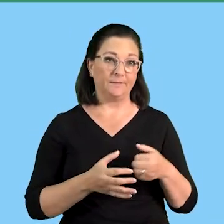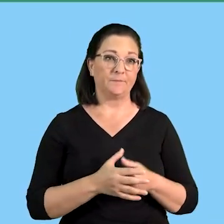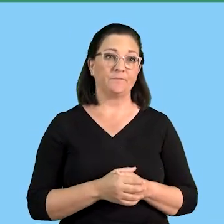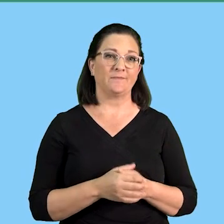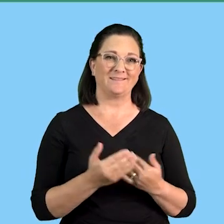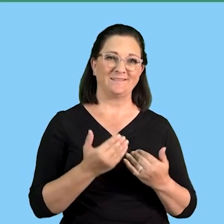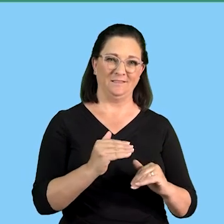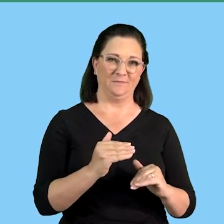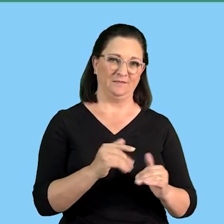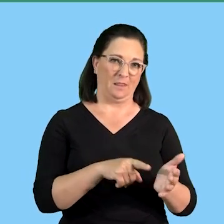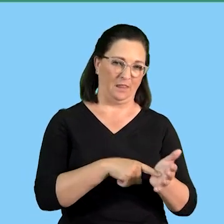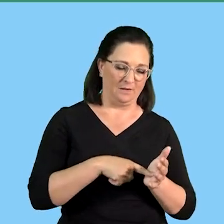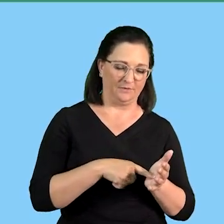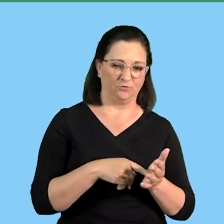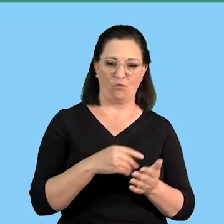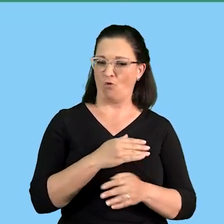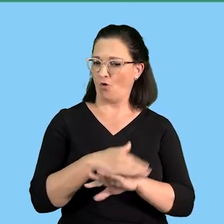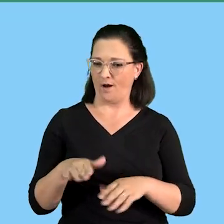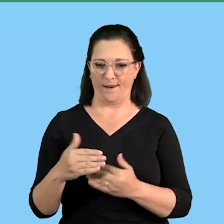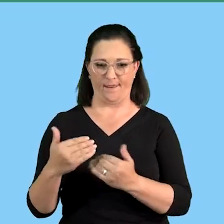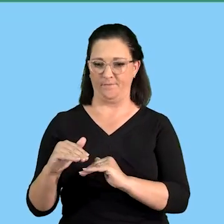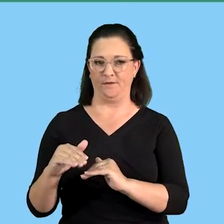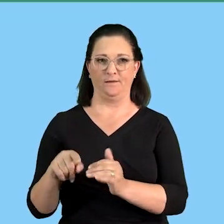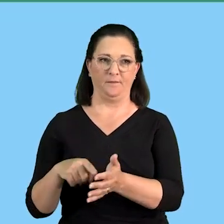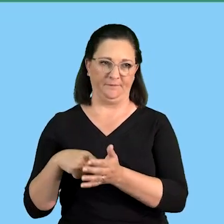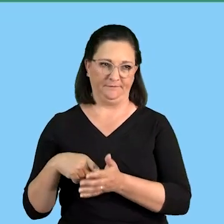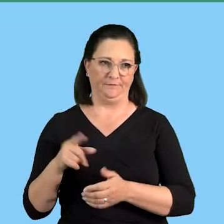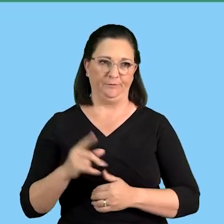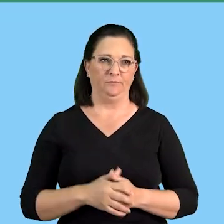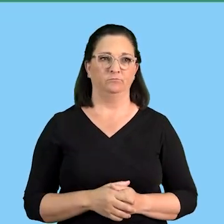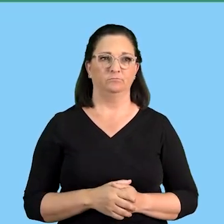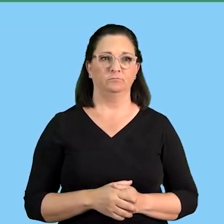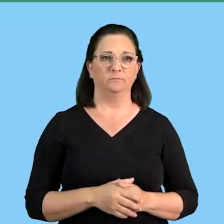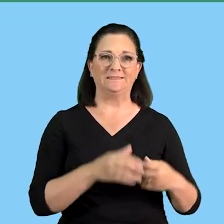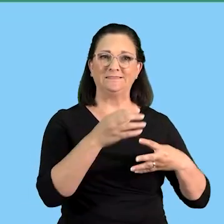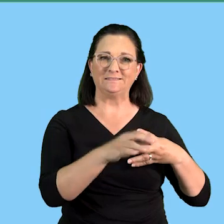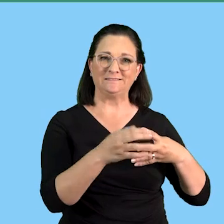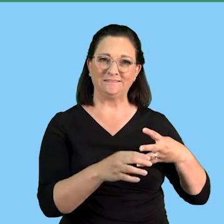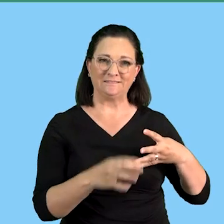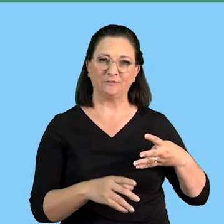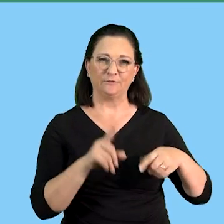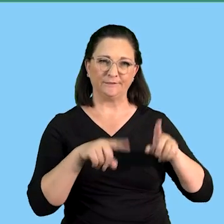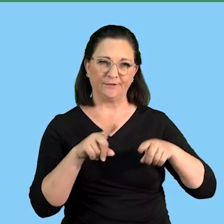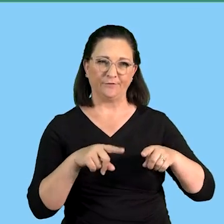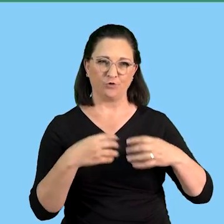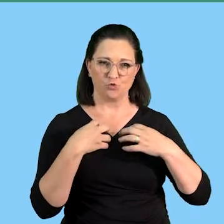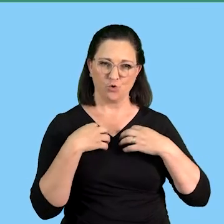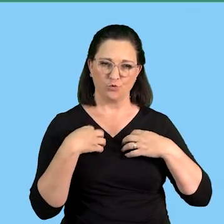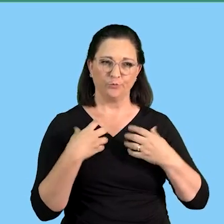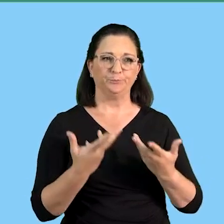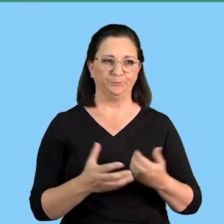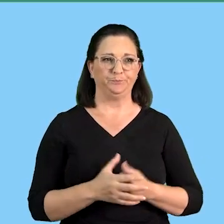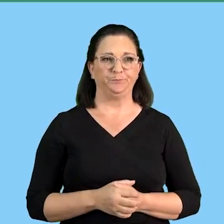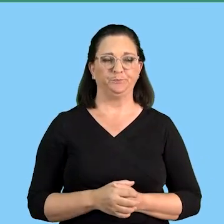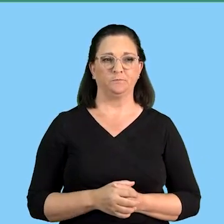limited liability and unlimited liability. You should further explain the characteristics of each form of ownership. Then you